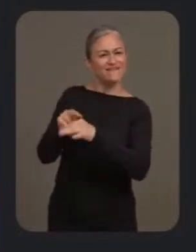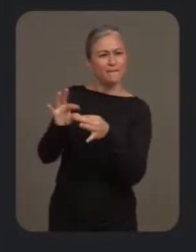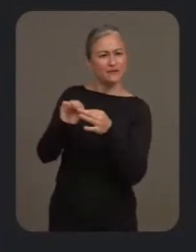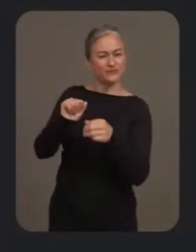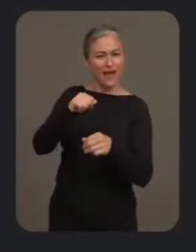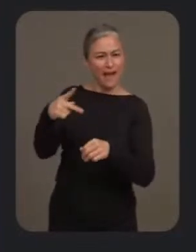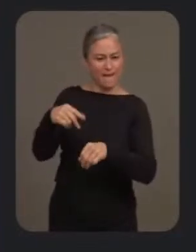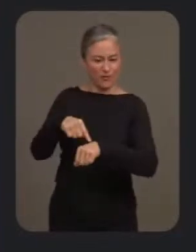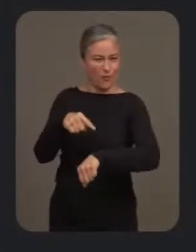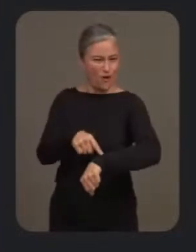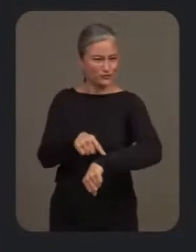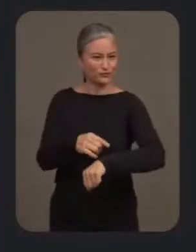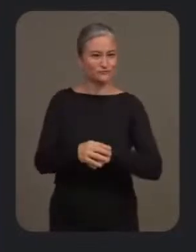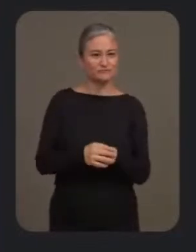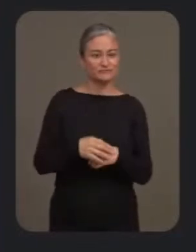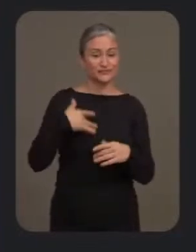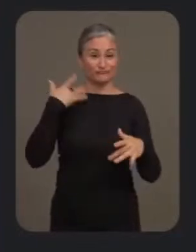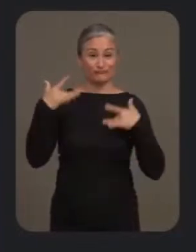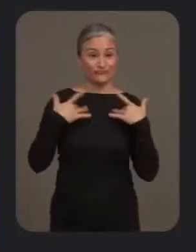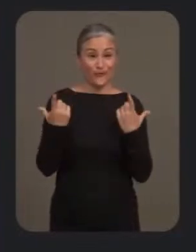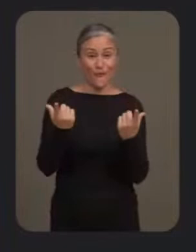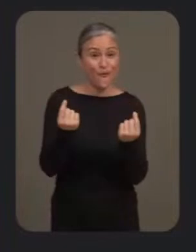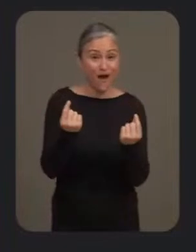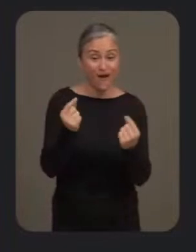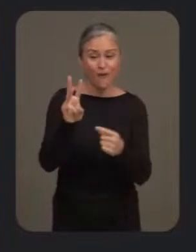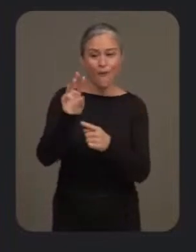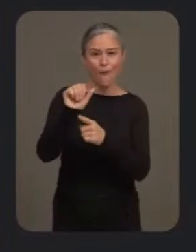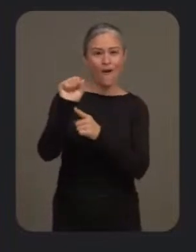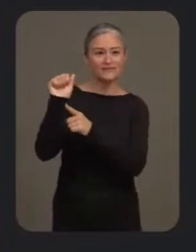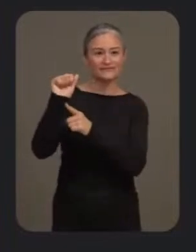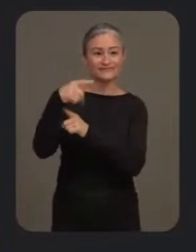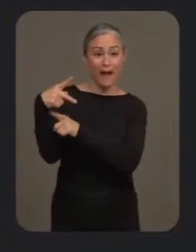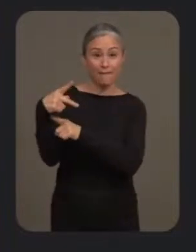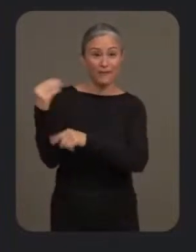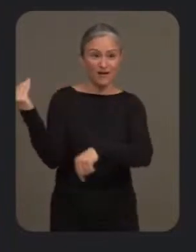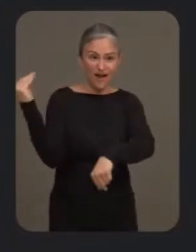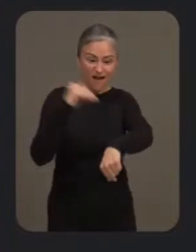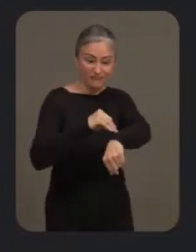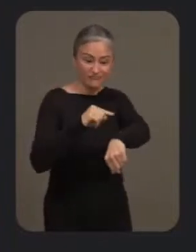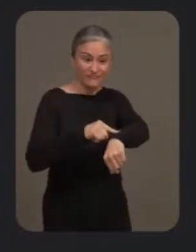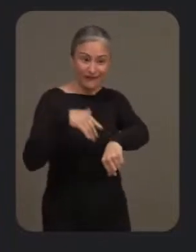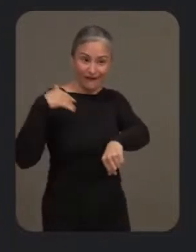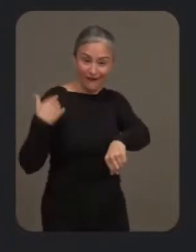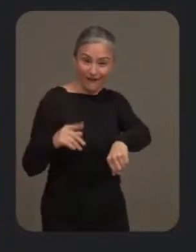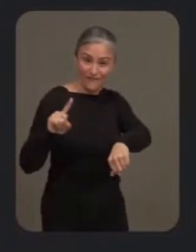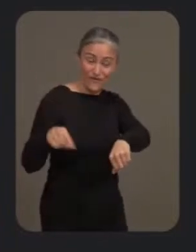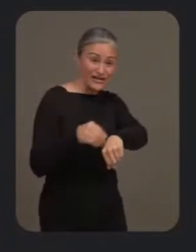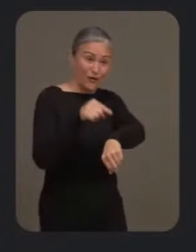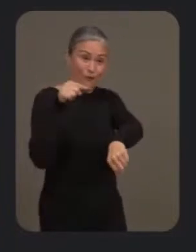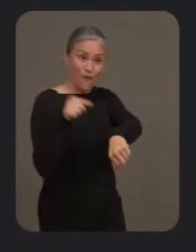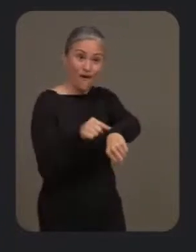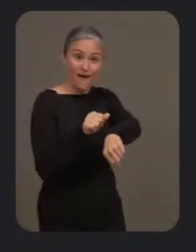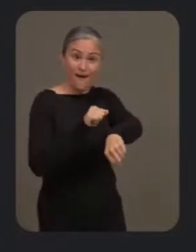watch. I'm excited to share that WhatsApp is bringing their first ever watch app to